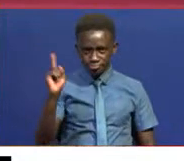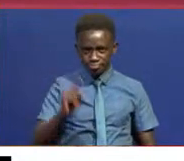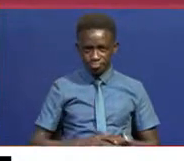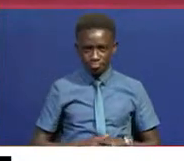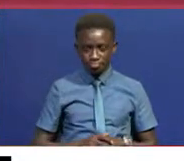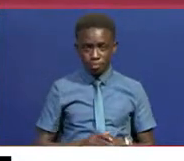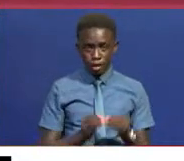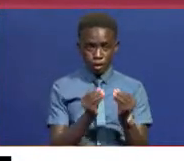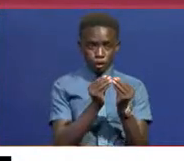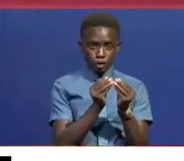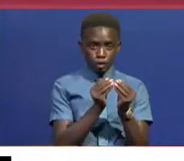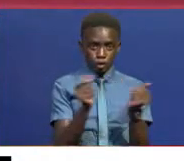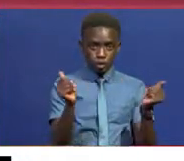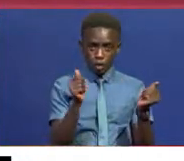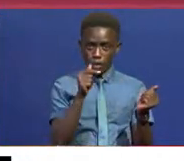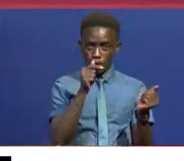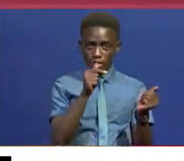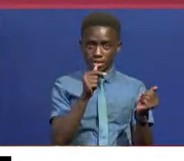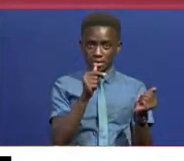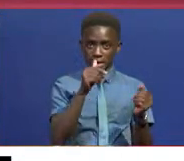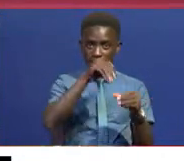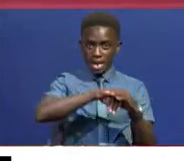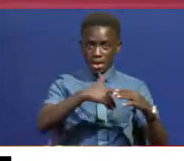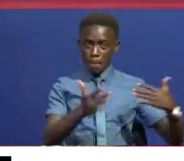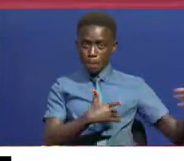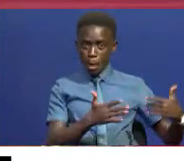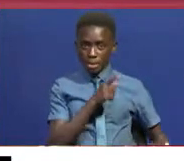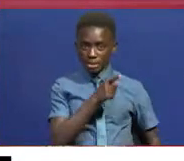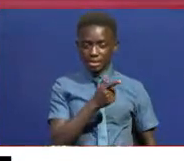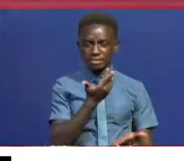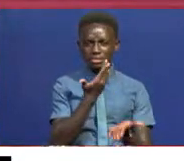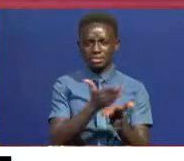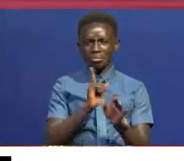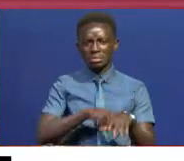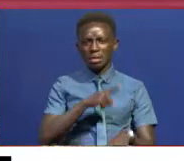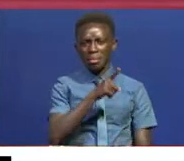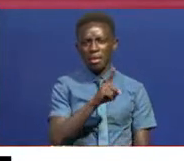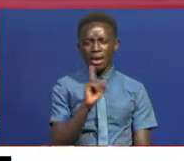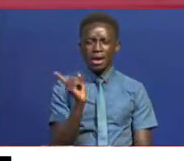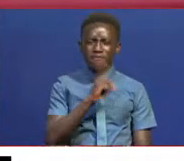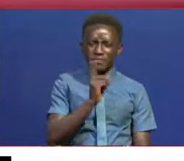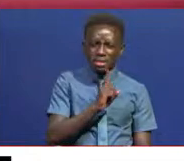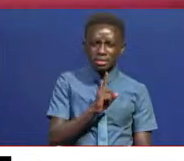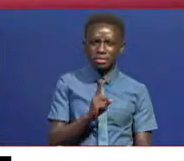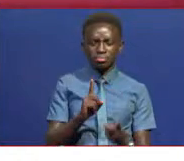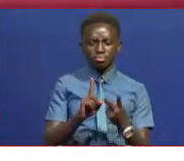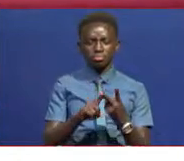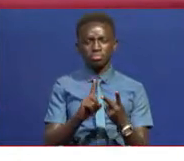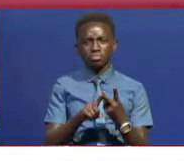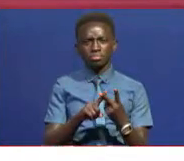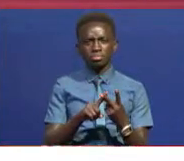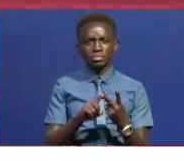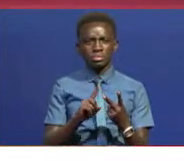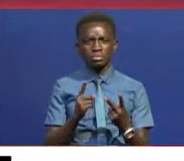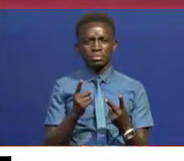Resolutions in Bomas sometimes are bitter, sour, or sweet.